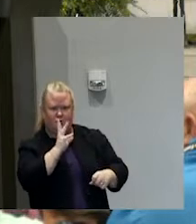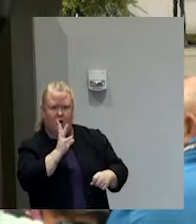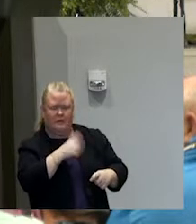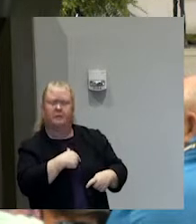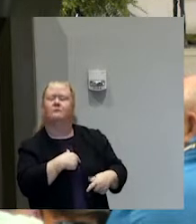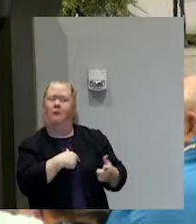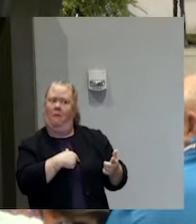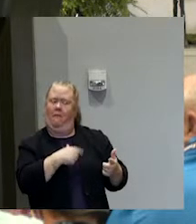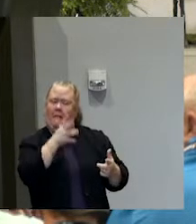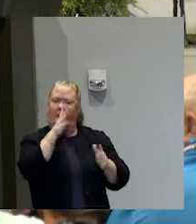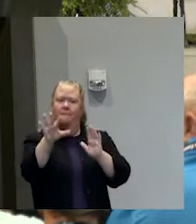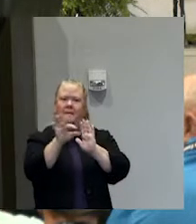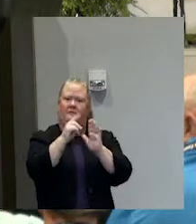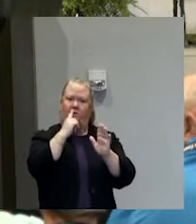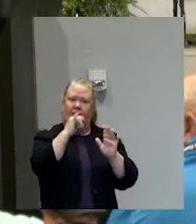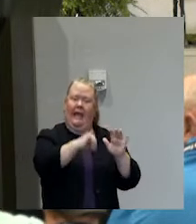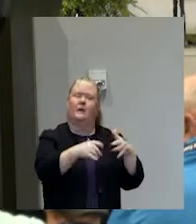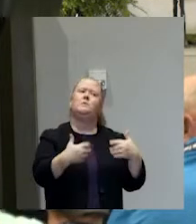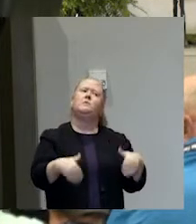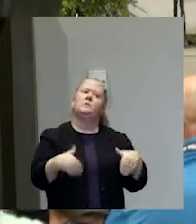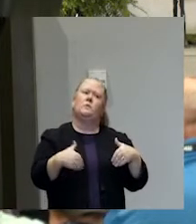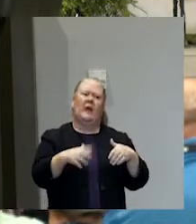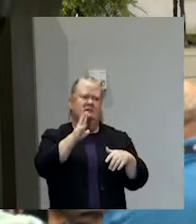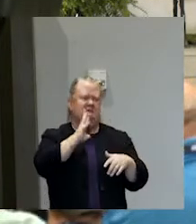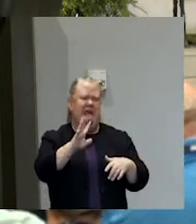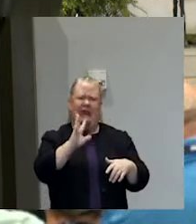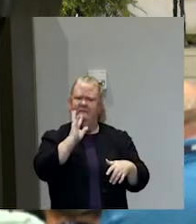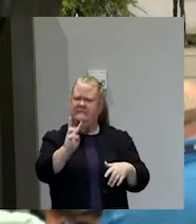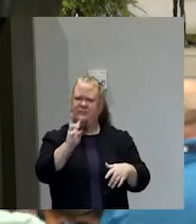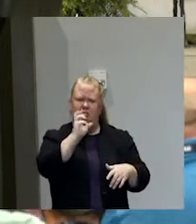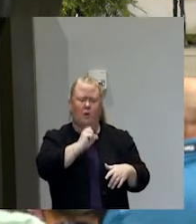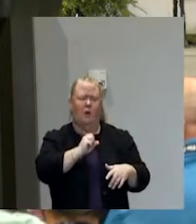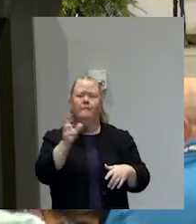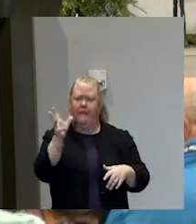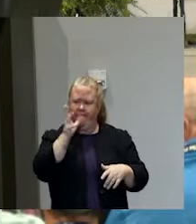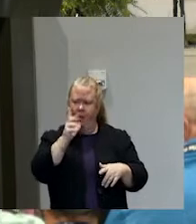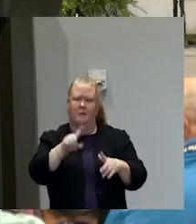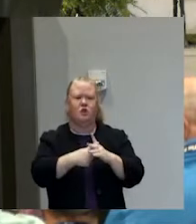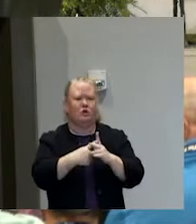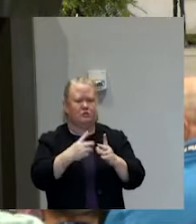me back at, 5 or 6 years old, she started to